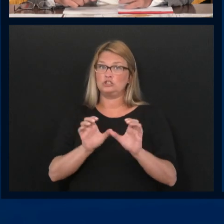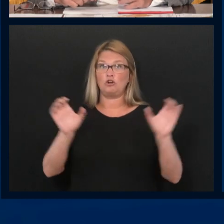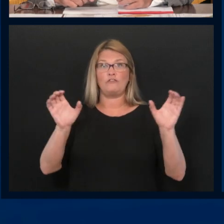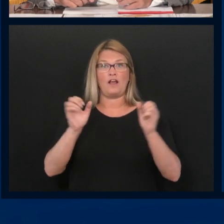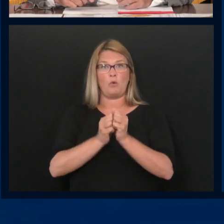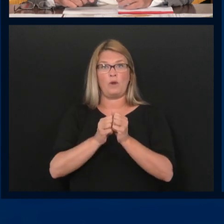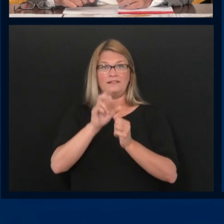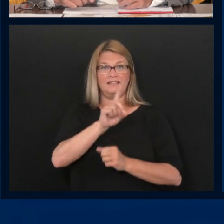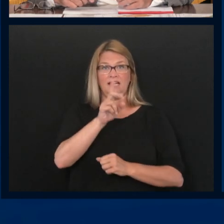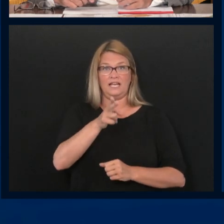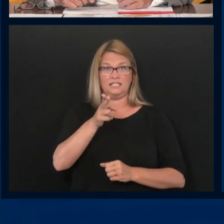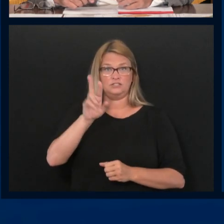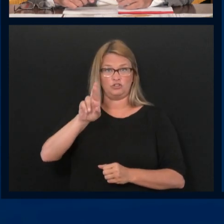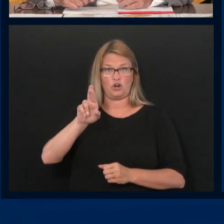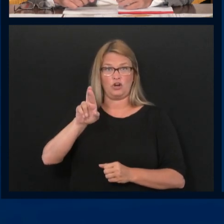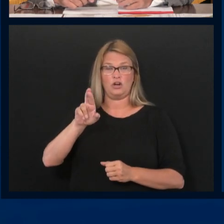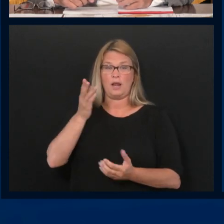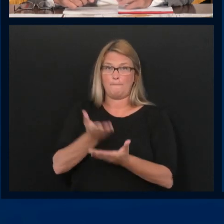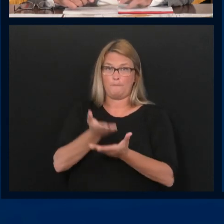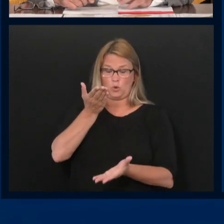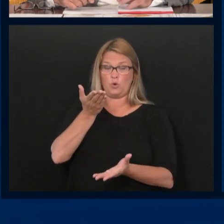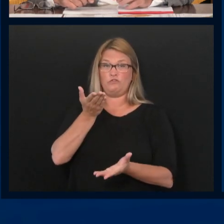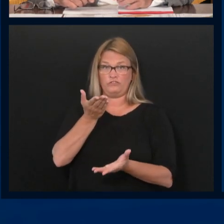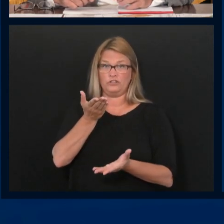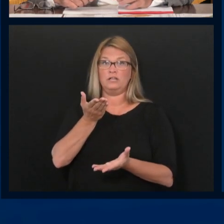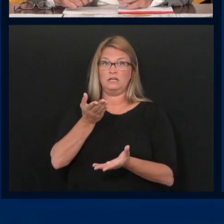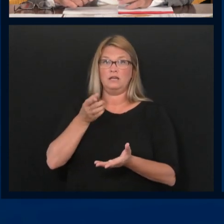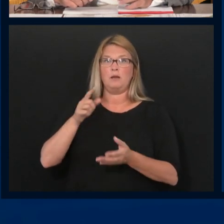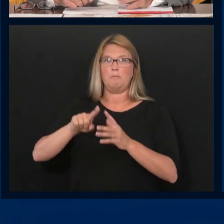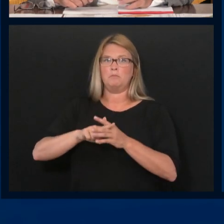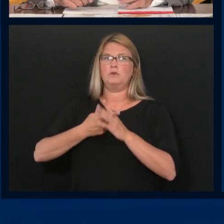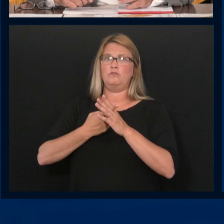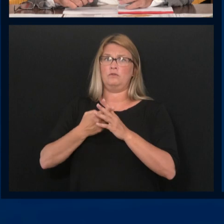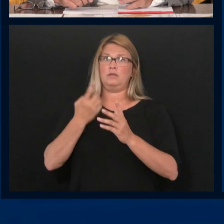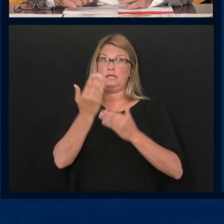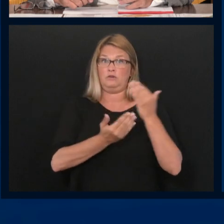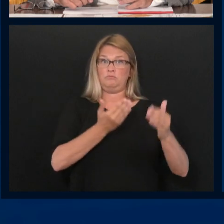the DHHR before they can begin visitation.